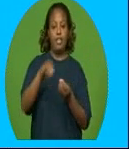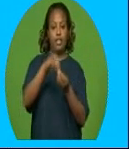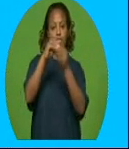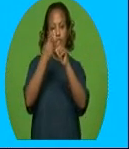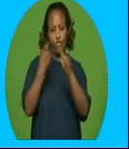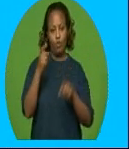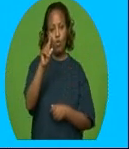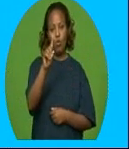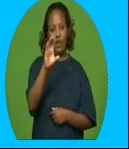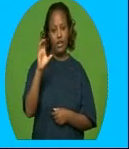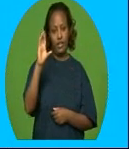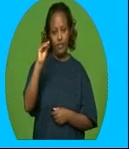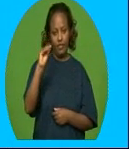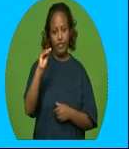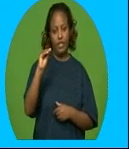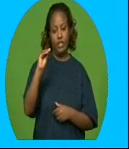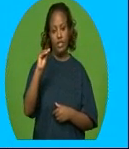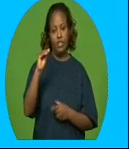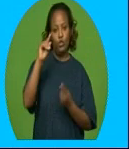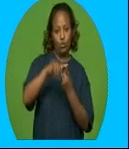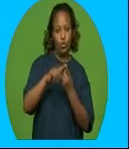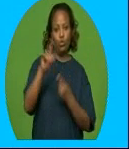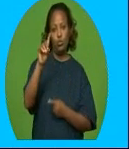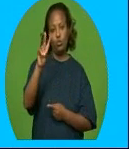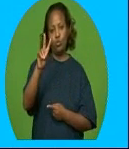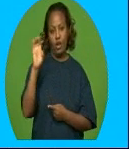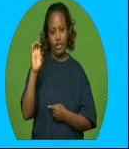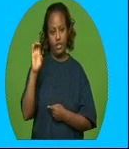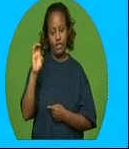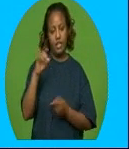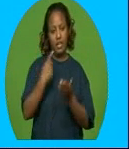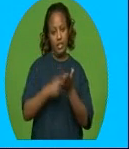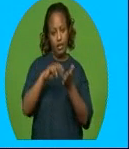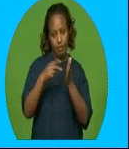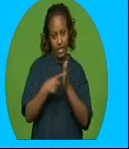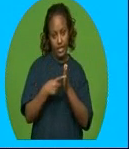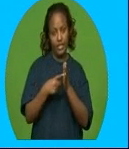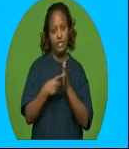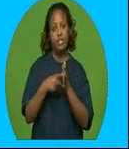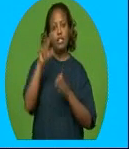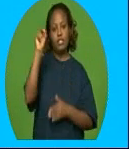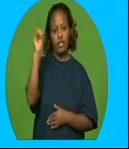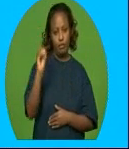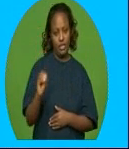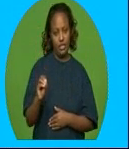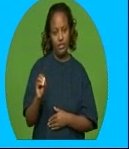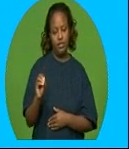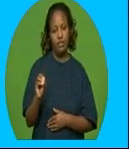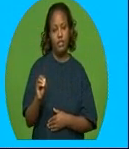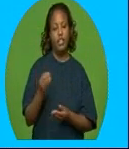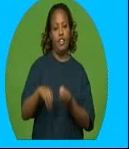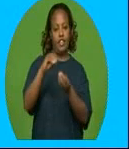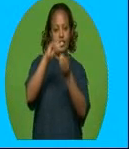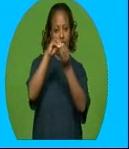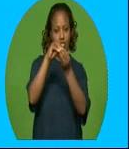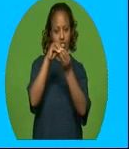income increases from 150 to 200, it means a 30%